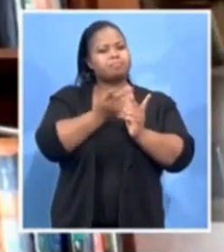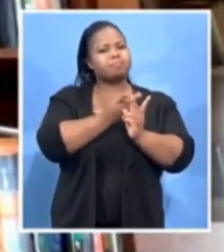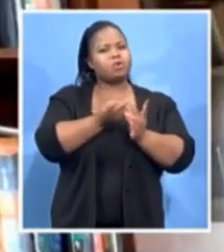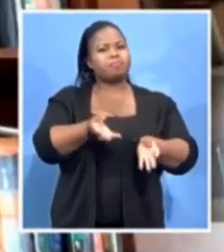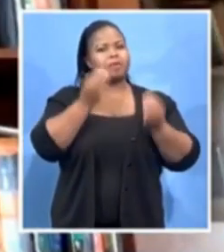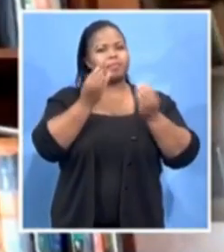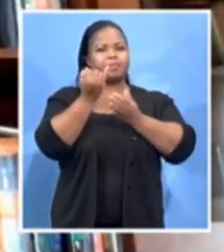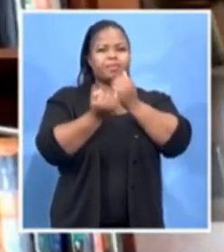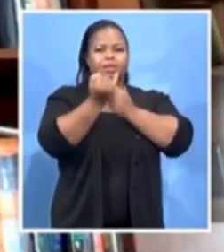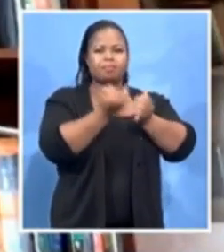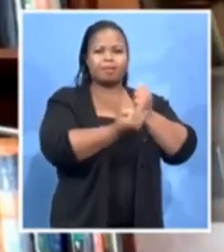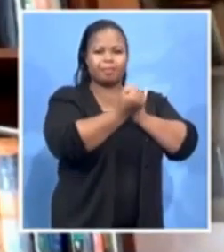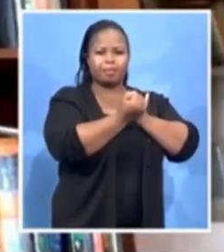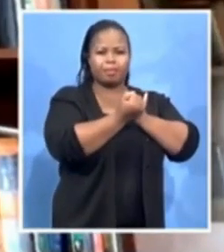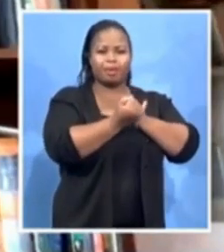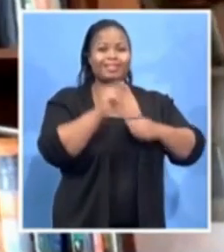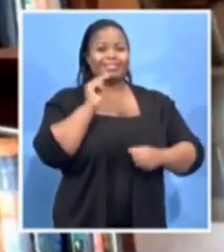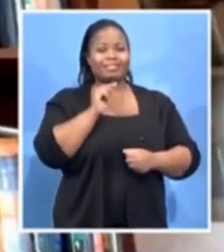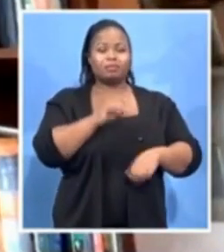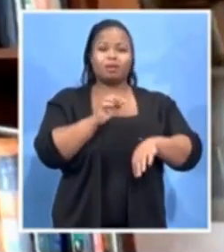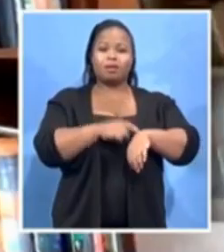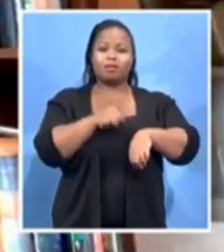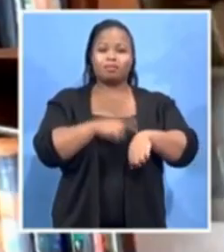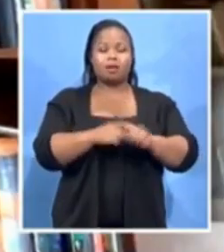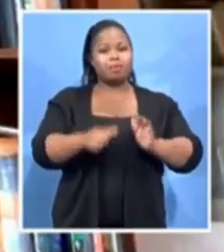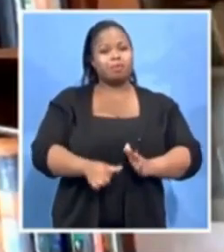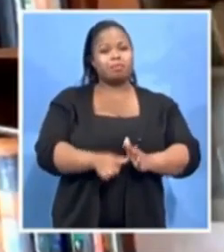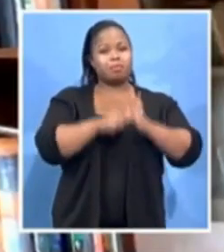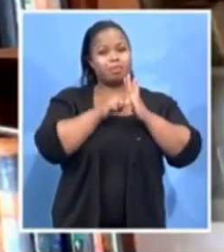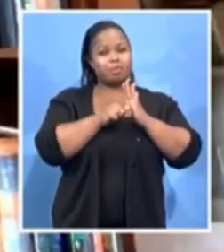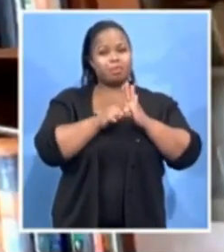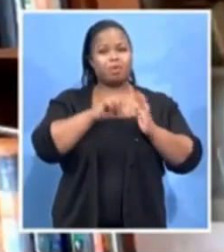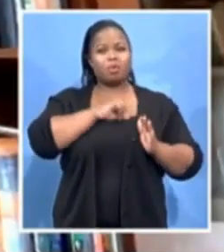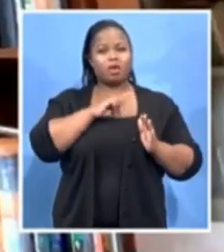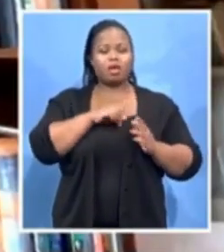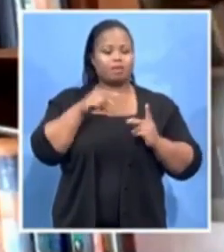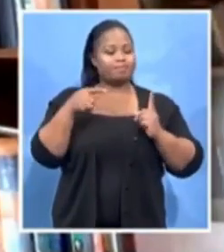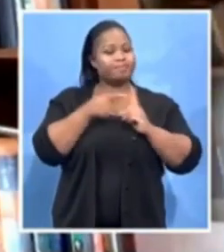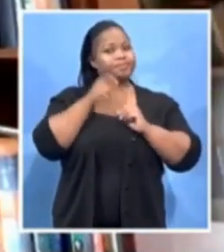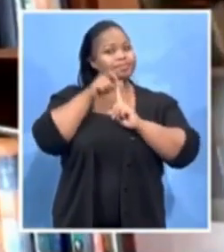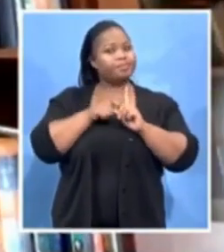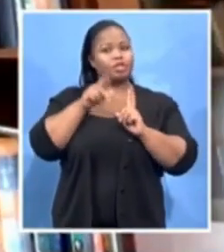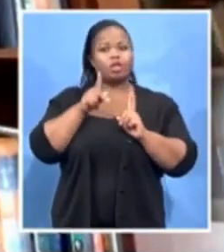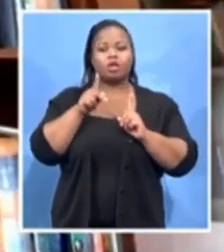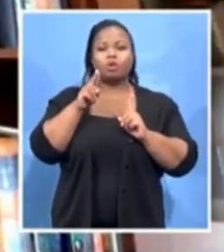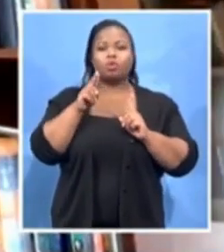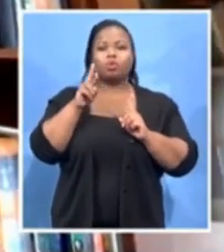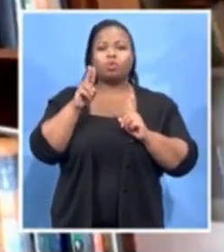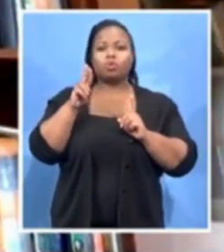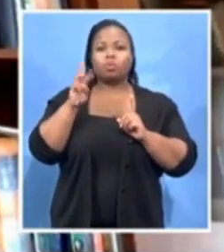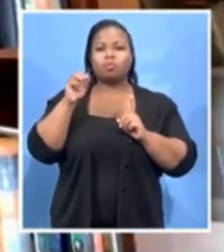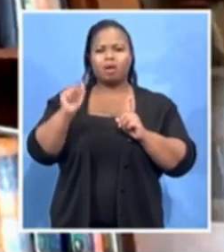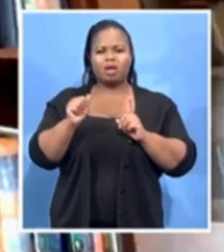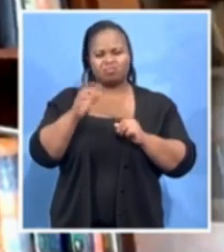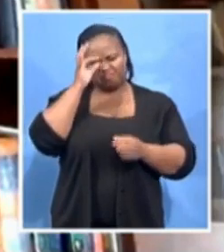time that Kwame Nkrumah remains very faithful to his agenda, because in